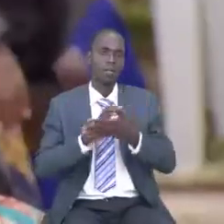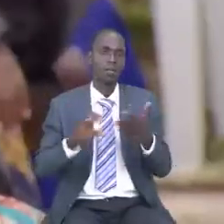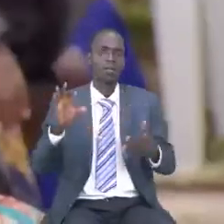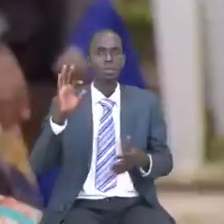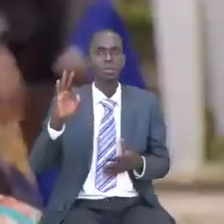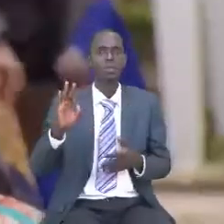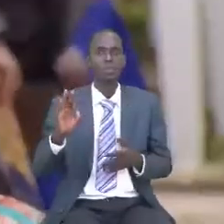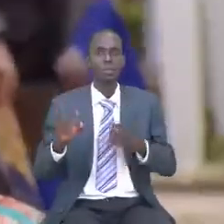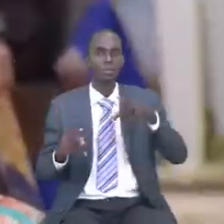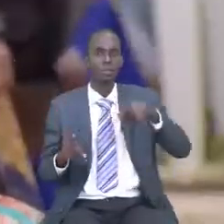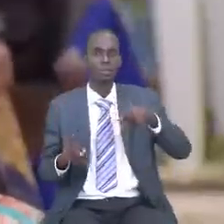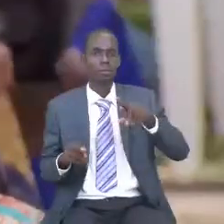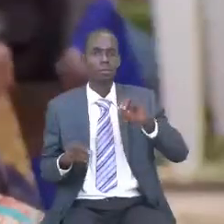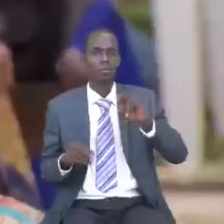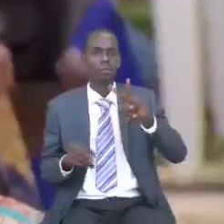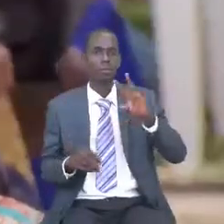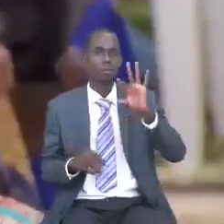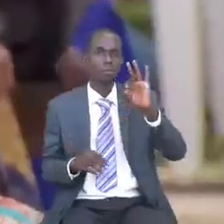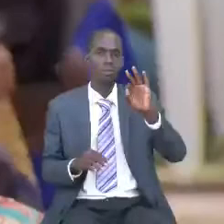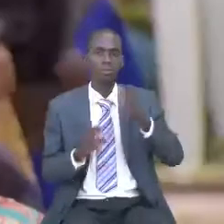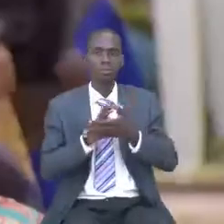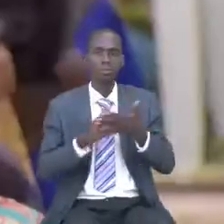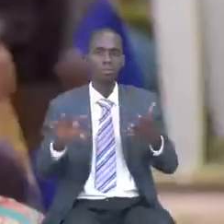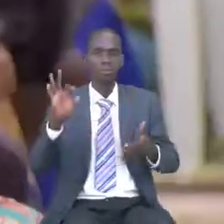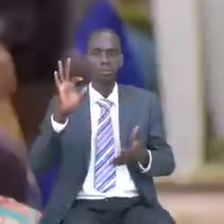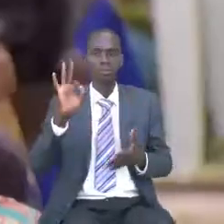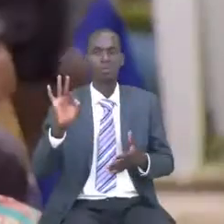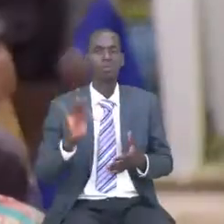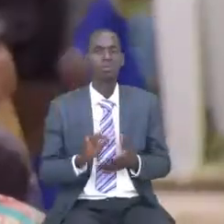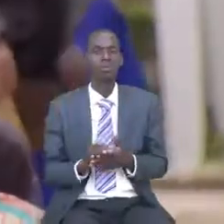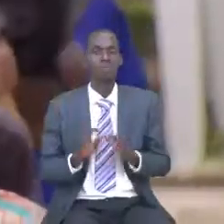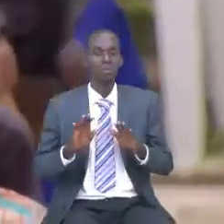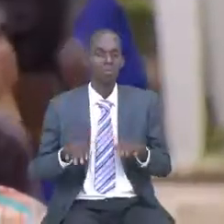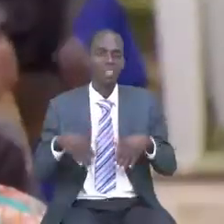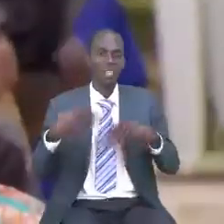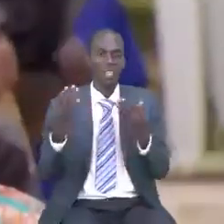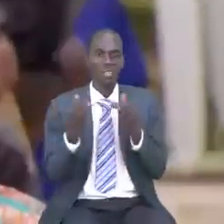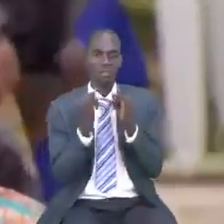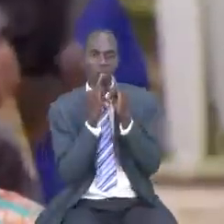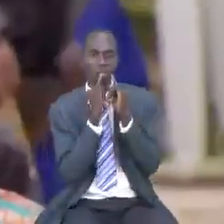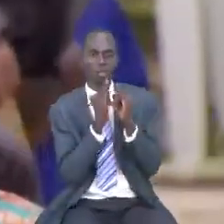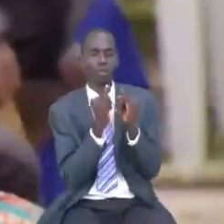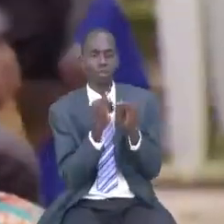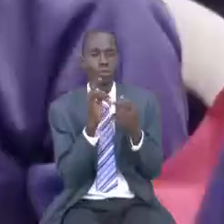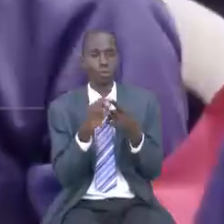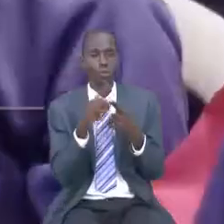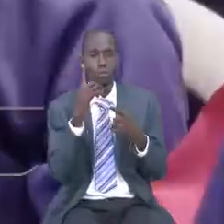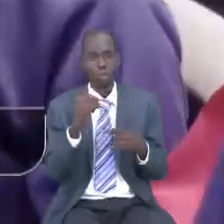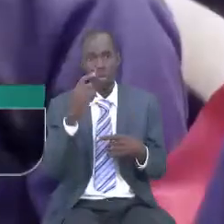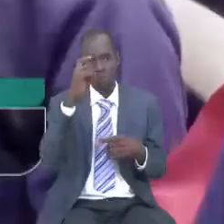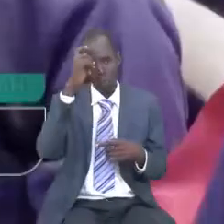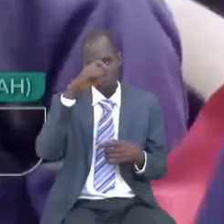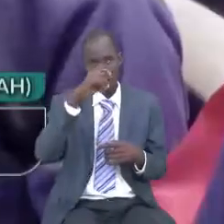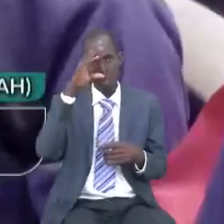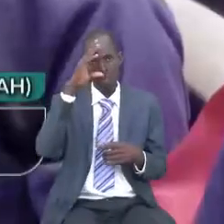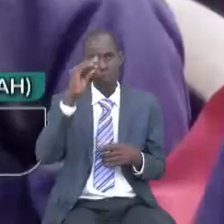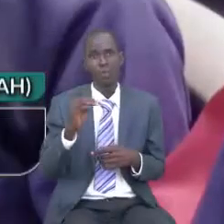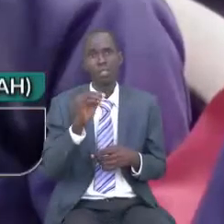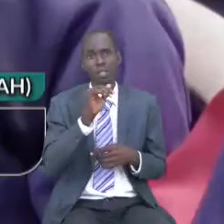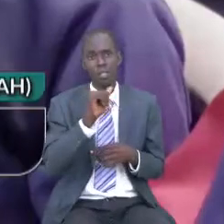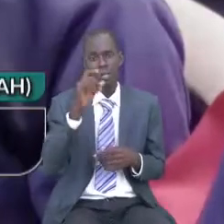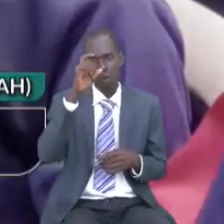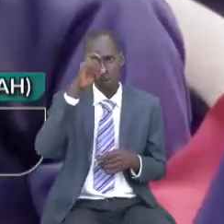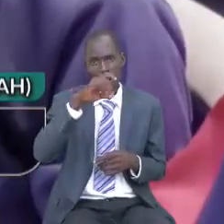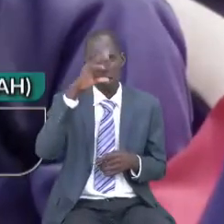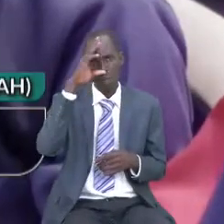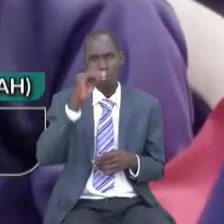Proverbs chapter 9, verse 9, give instruction to a wise man. A wise man, he